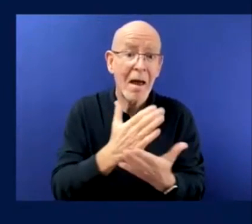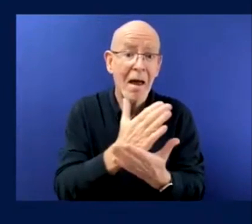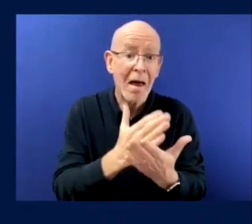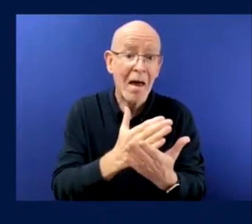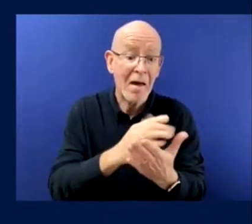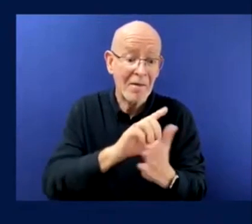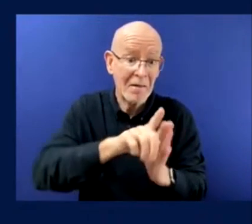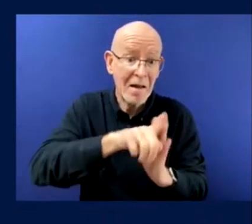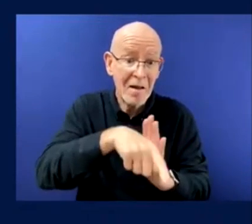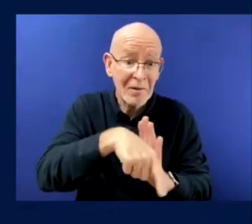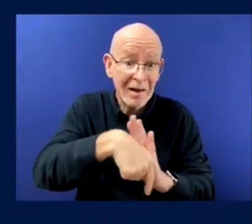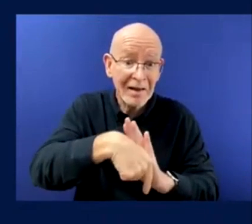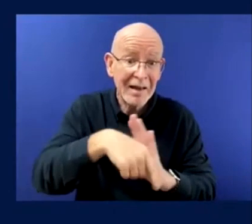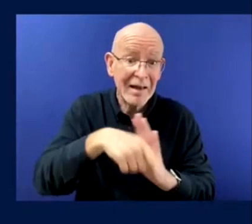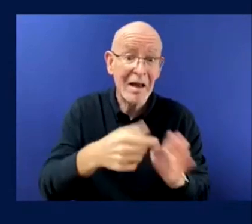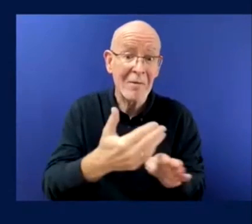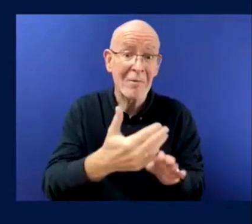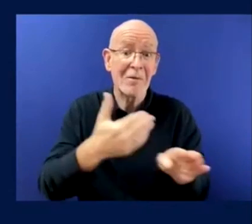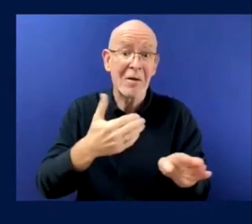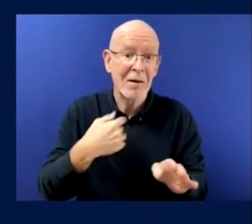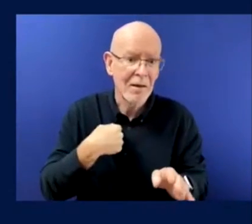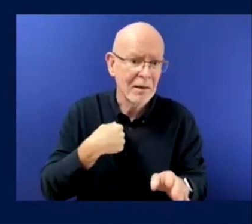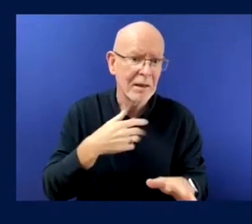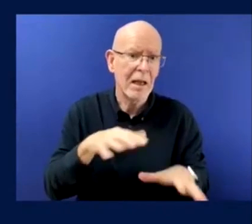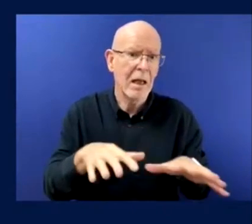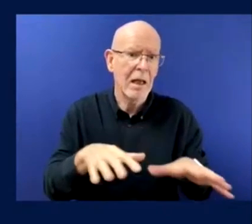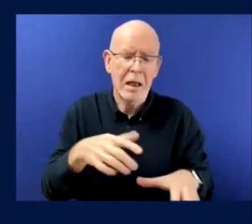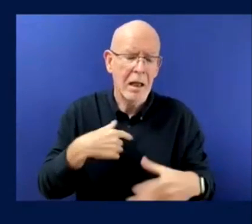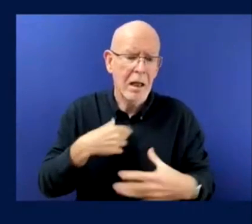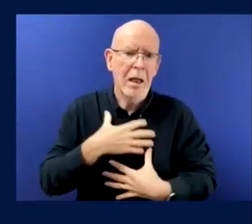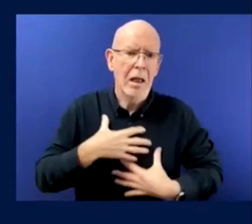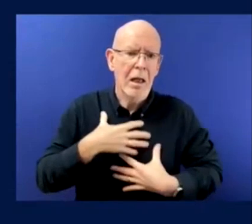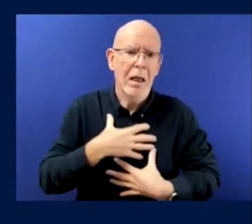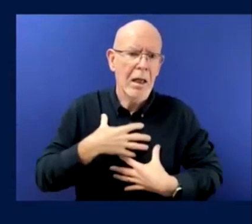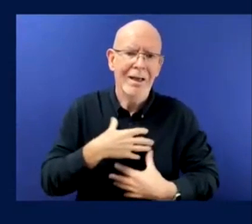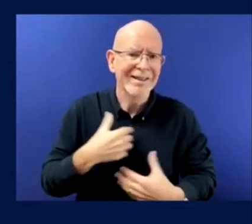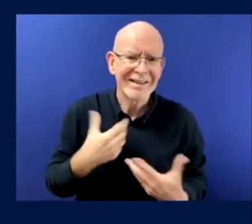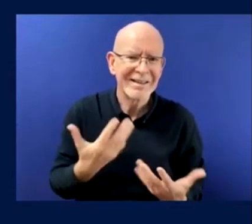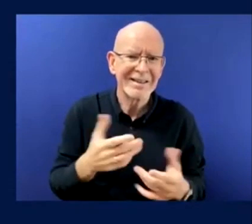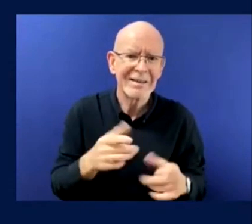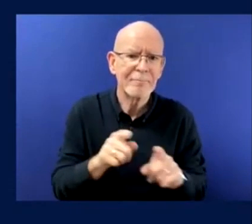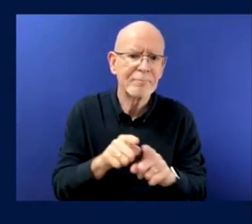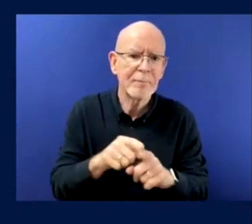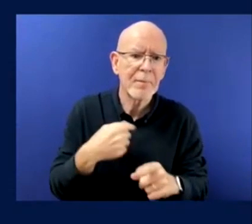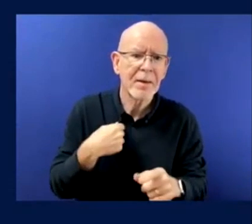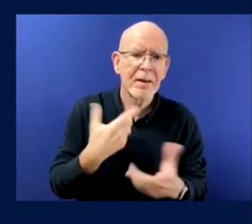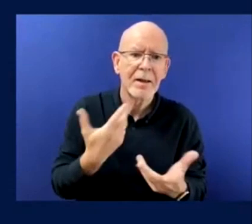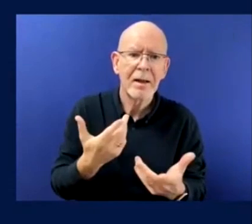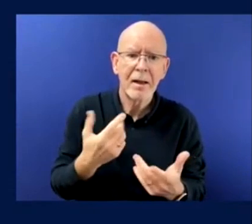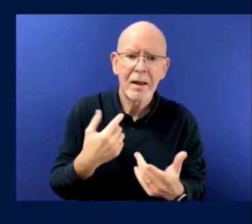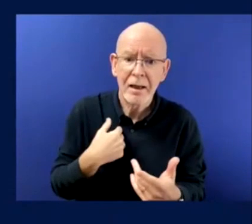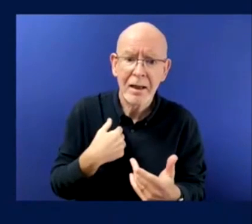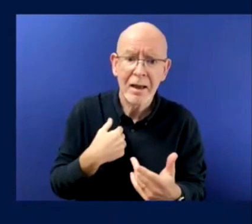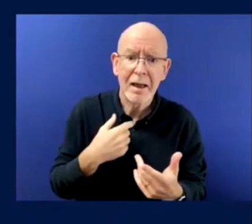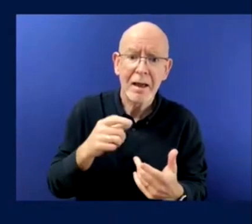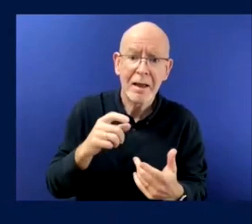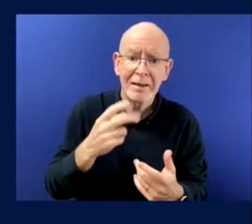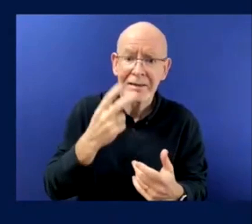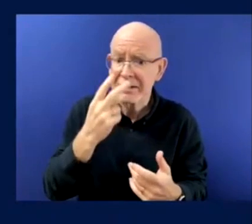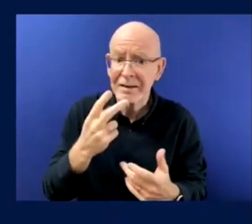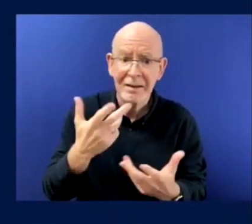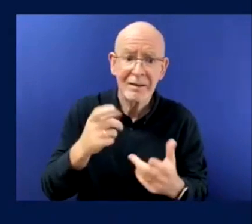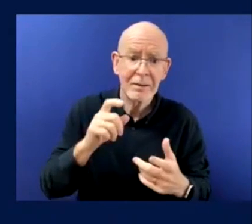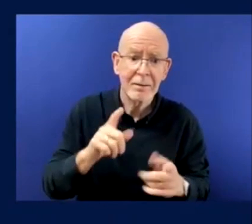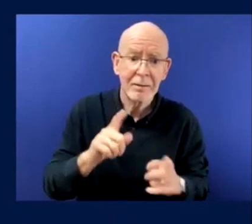So it's 73 and I'm always in it. And if I have to set one to the left or the